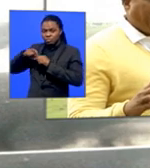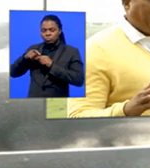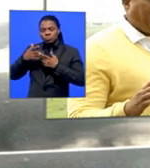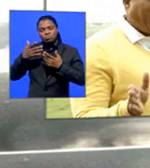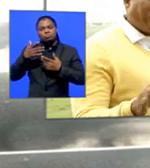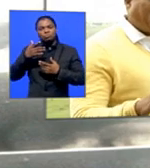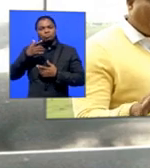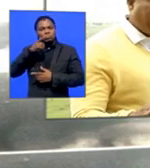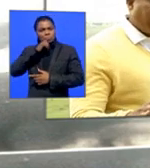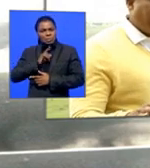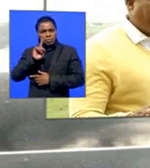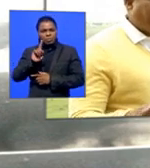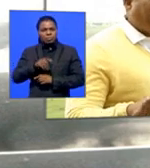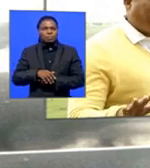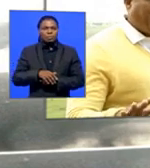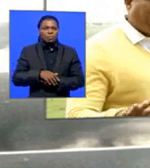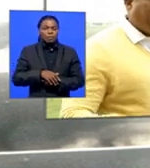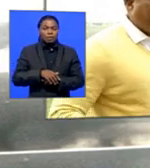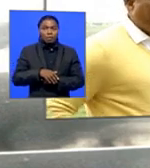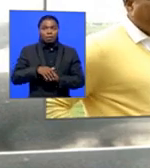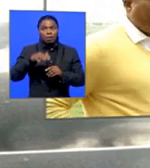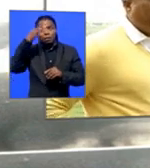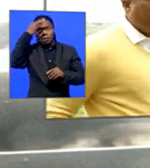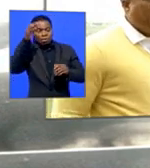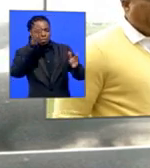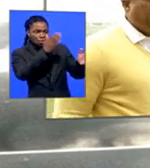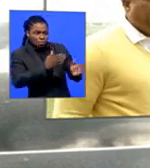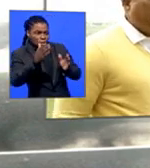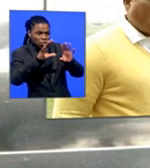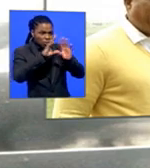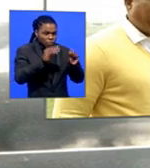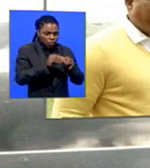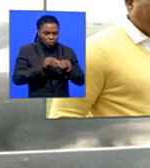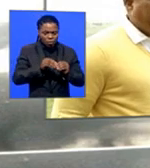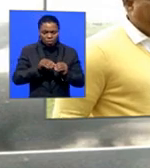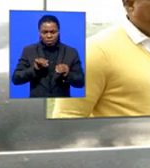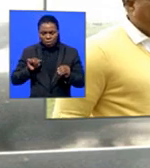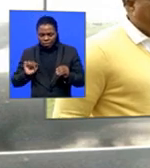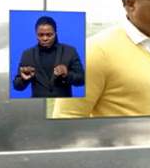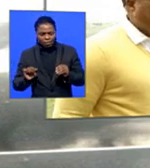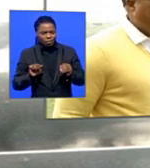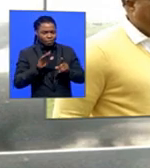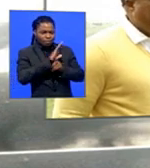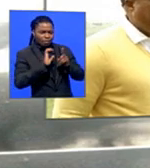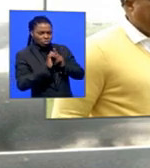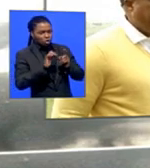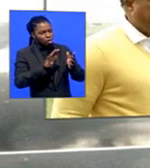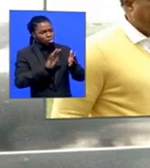that that must not temper with how they would want